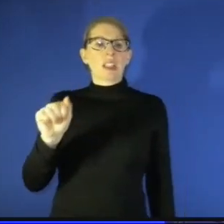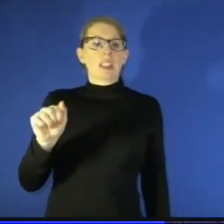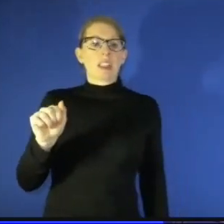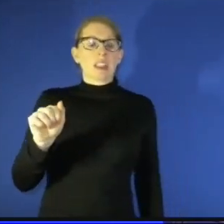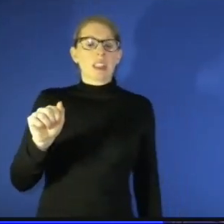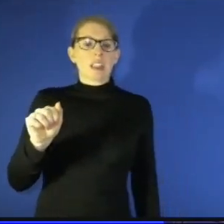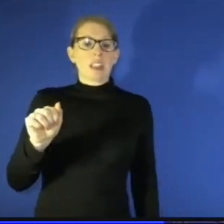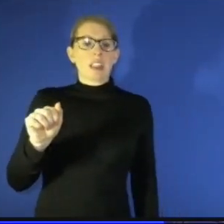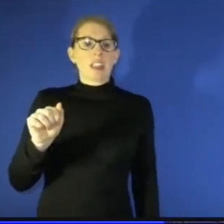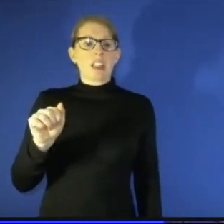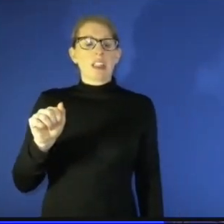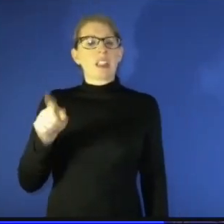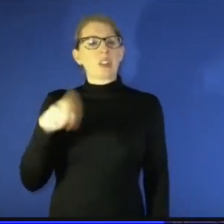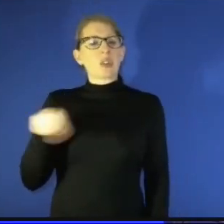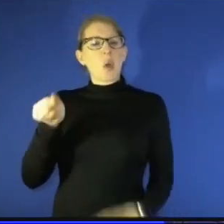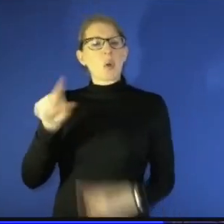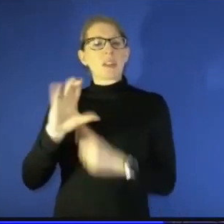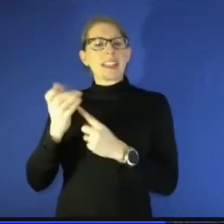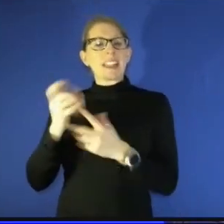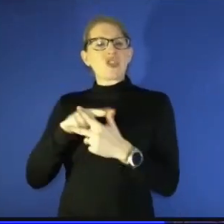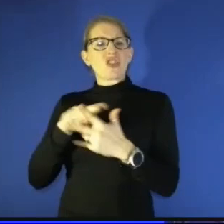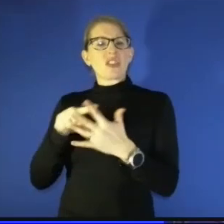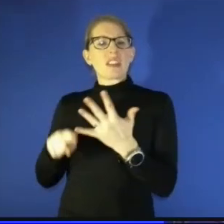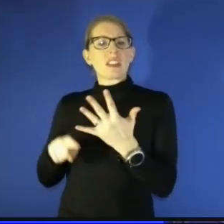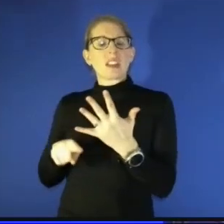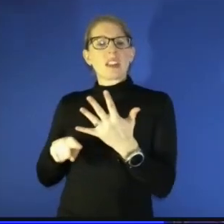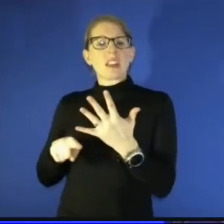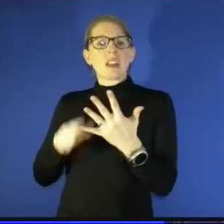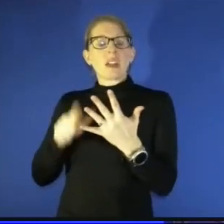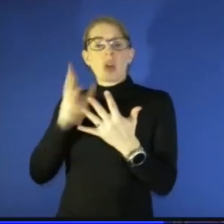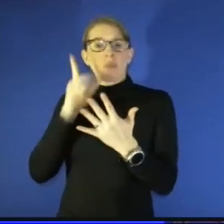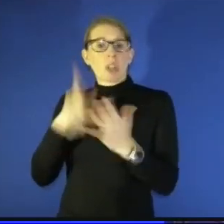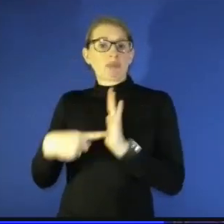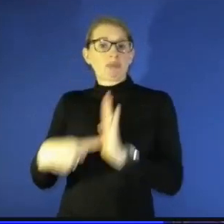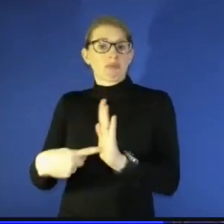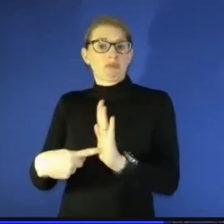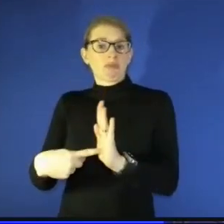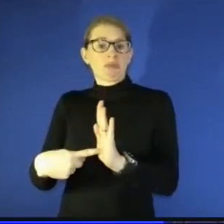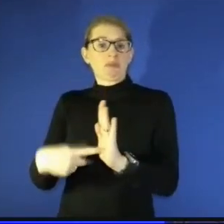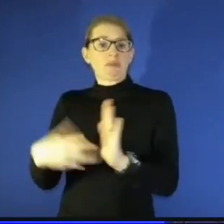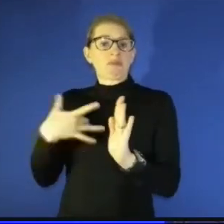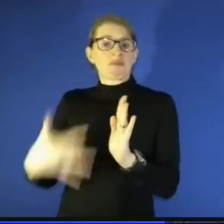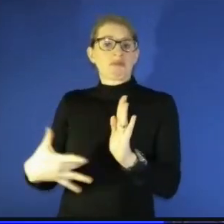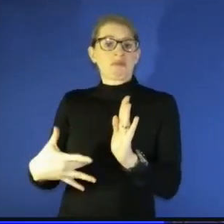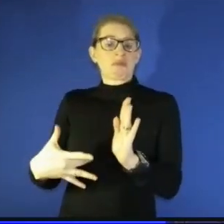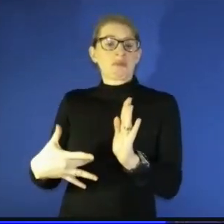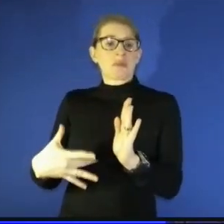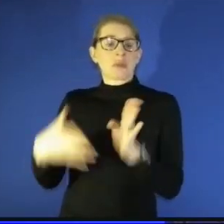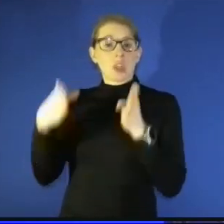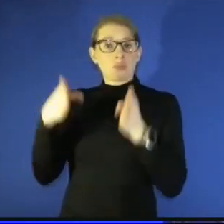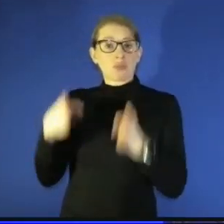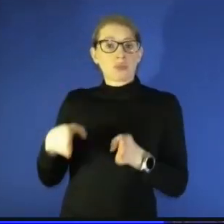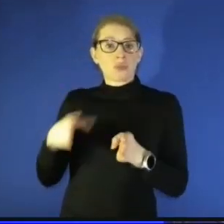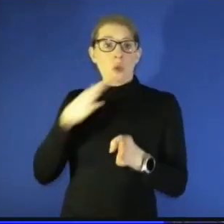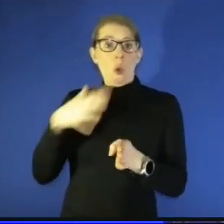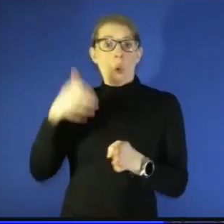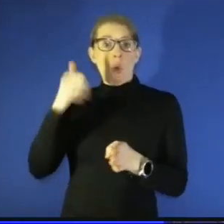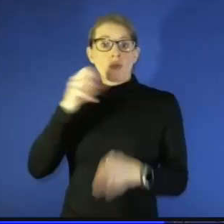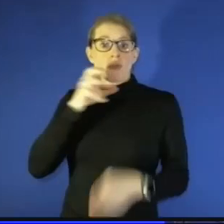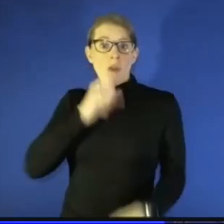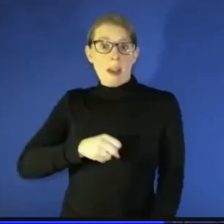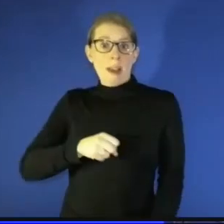those conditions, it would present with typically a person who's older in age, who does